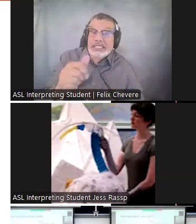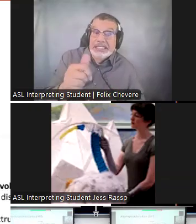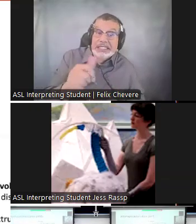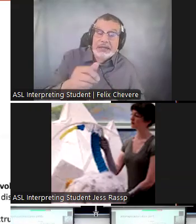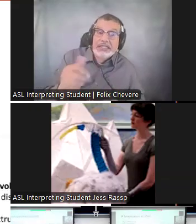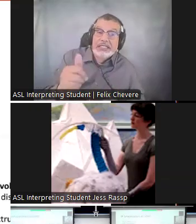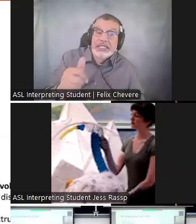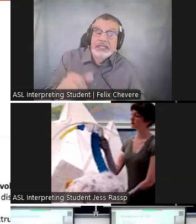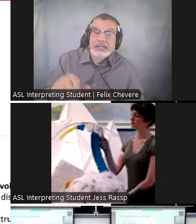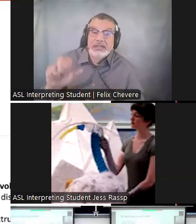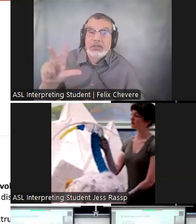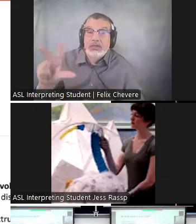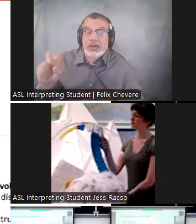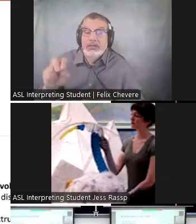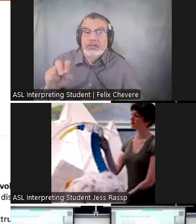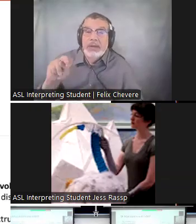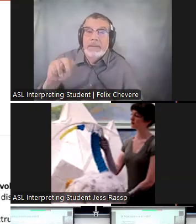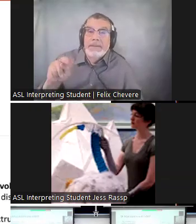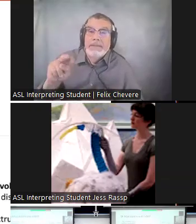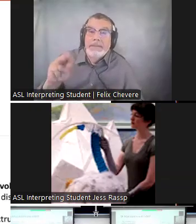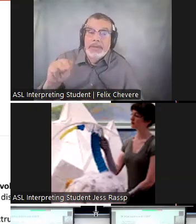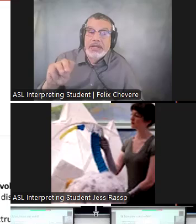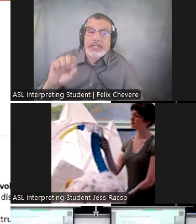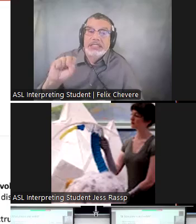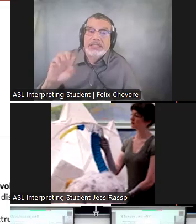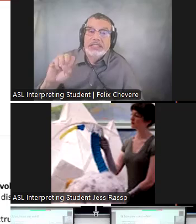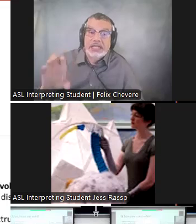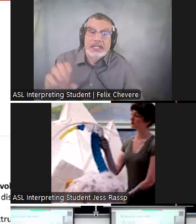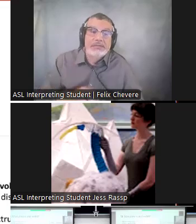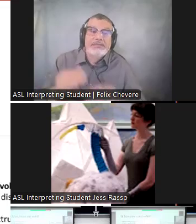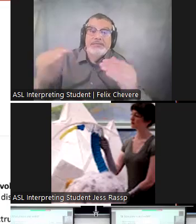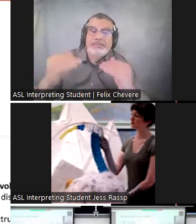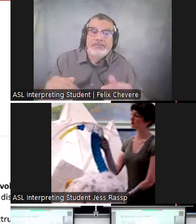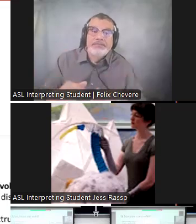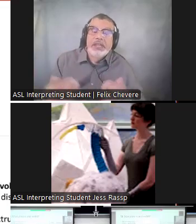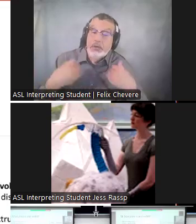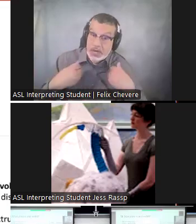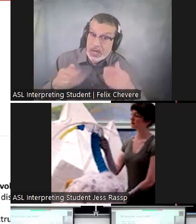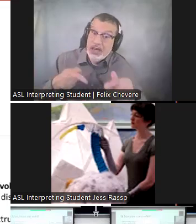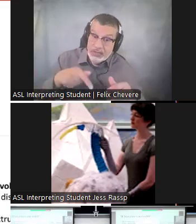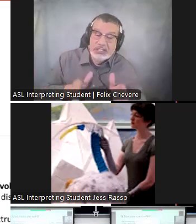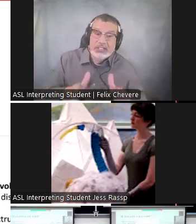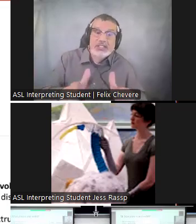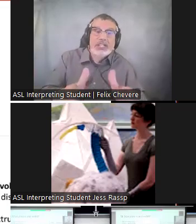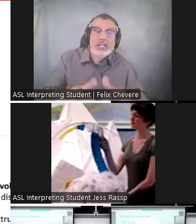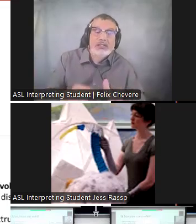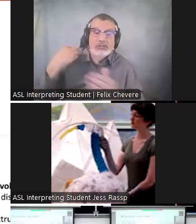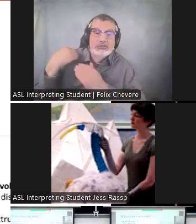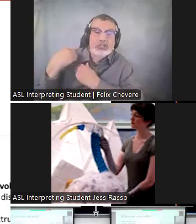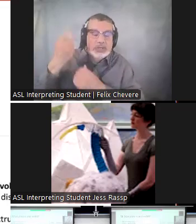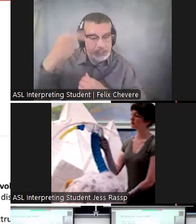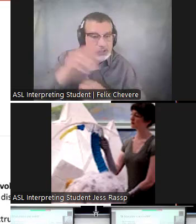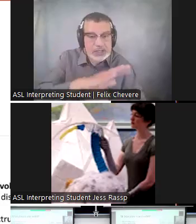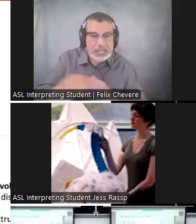Now, with that said, so we have this channel. This channel is responsible for it. We